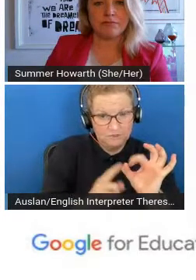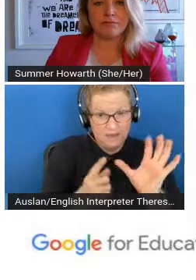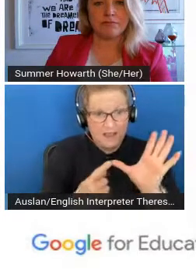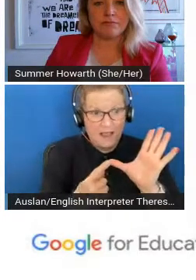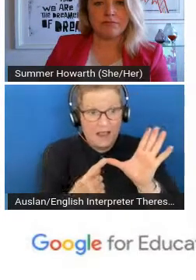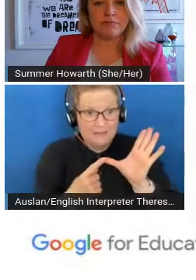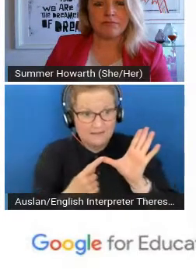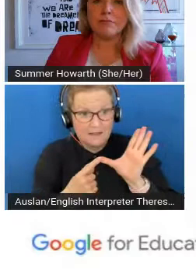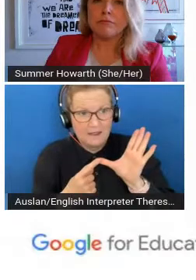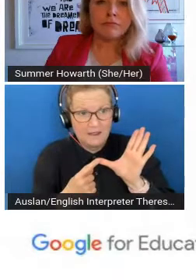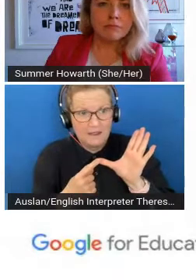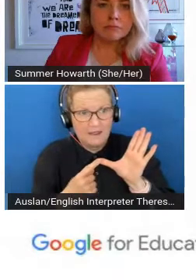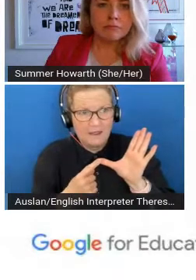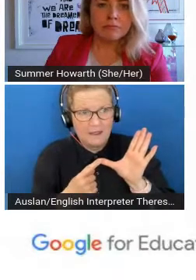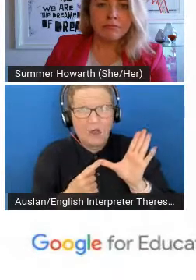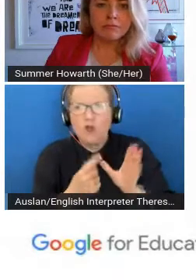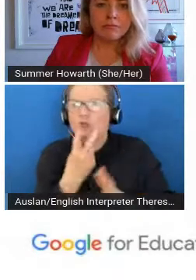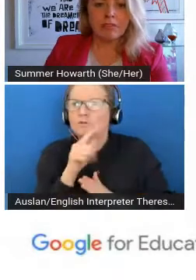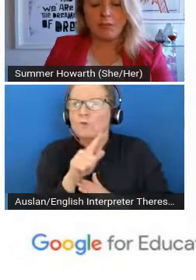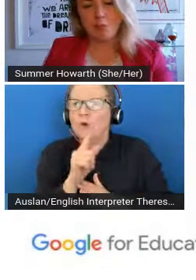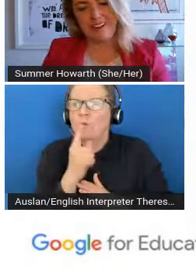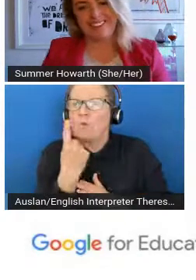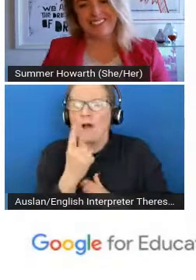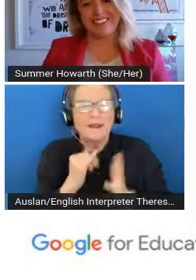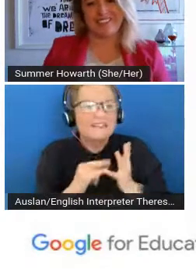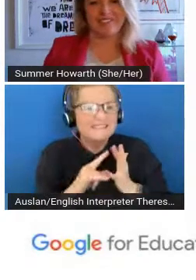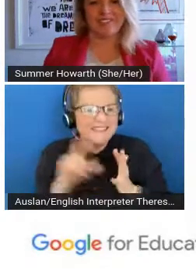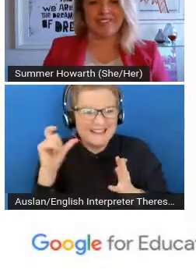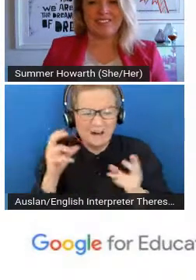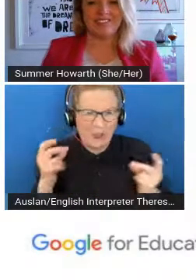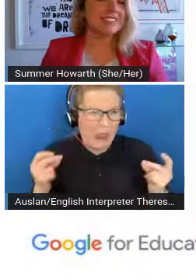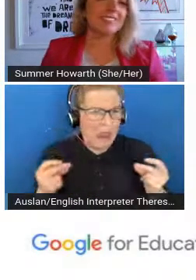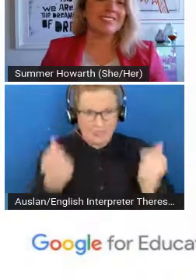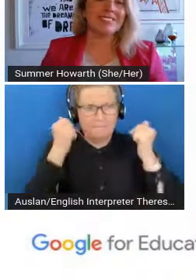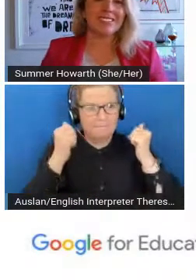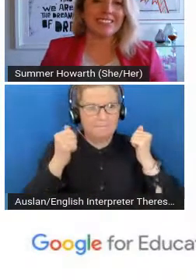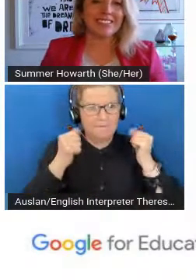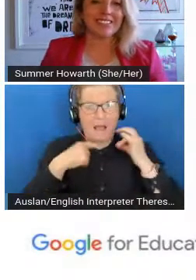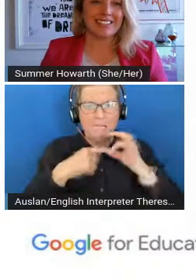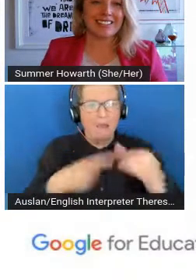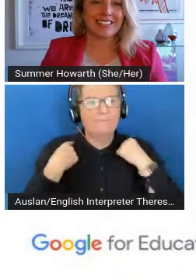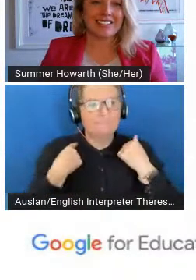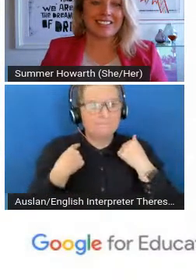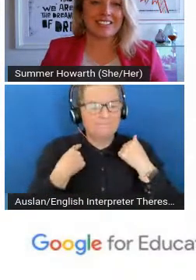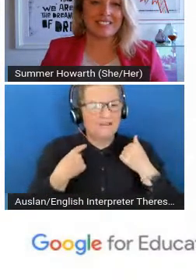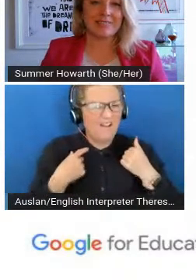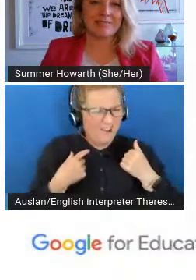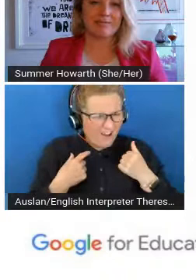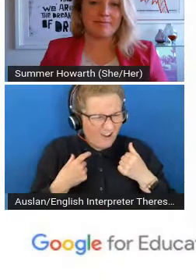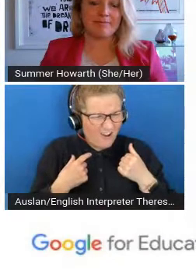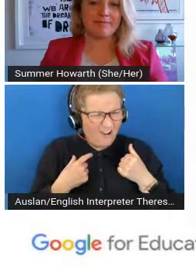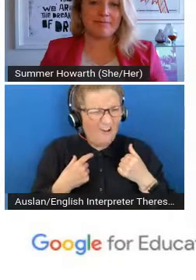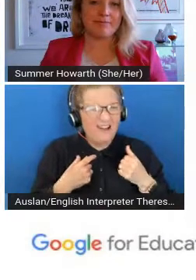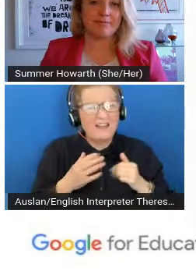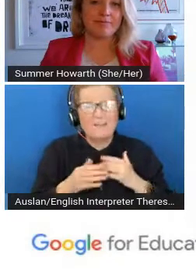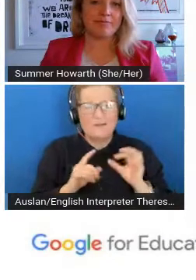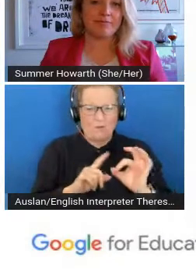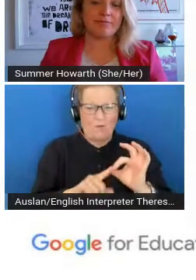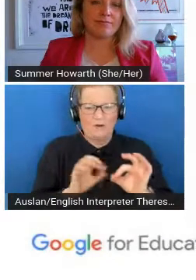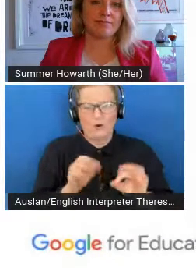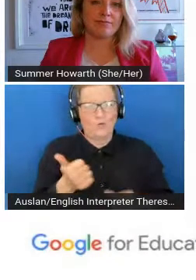2 seconds. I think it was 2.1 seconds. What? That to me says the question's not good